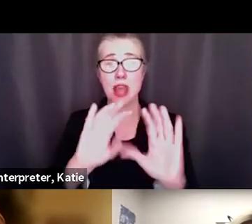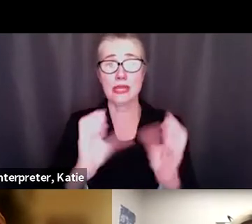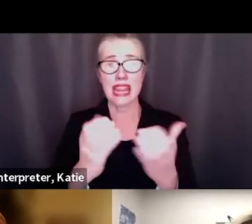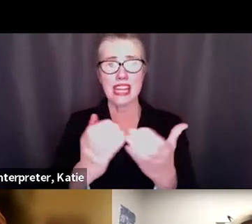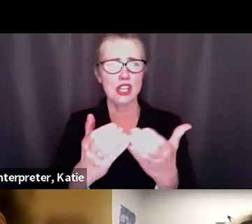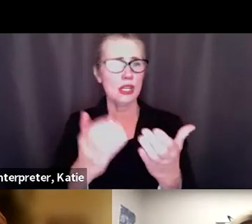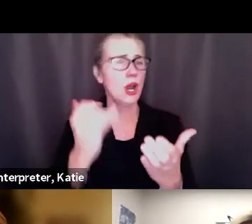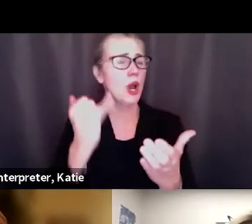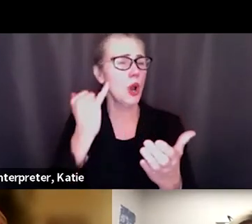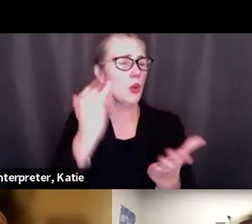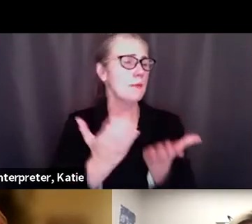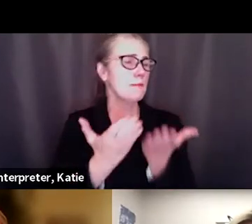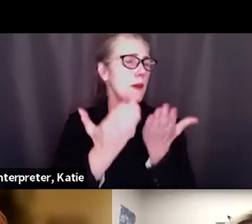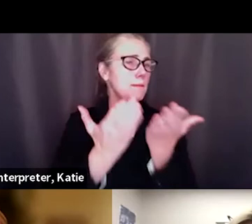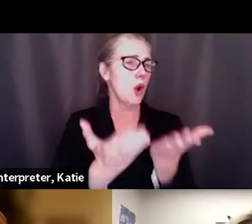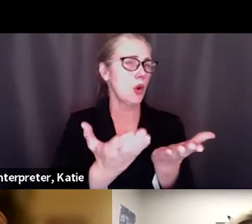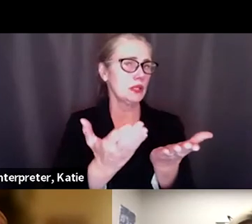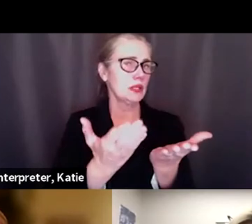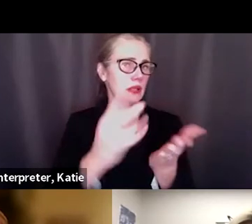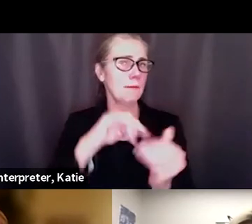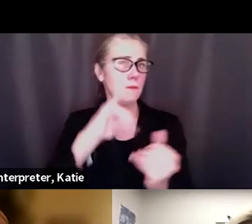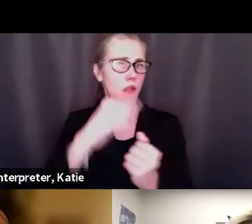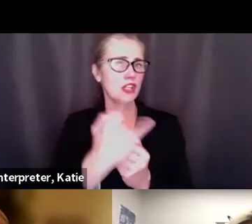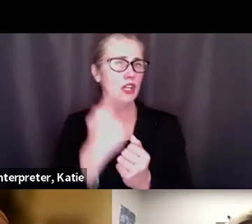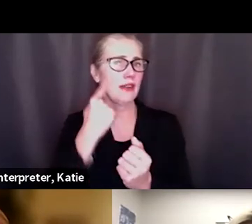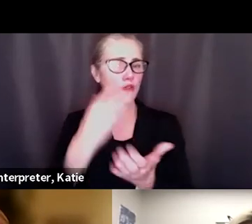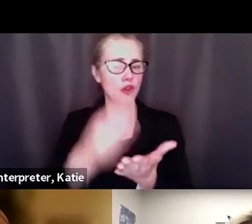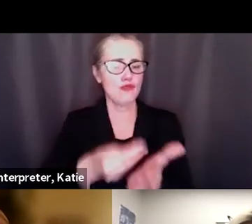capital project next slide please